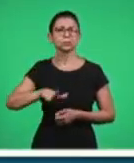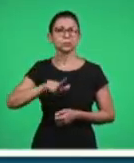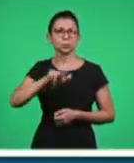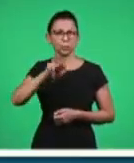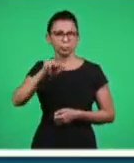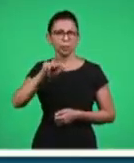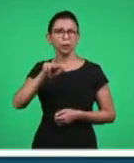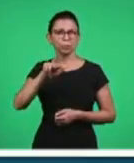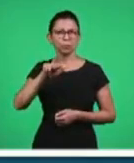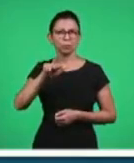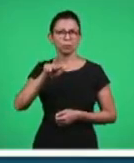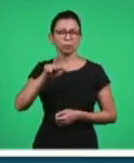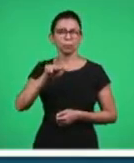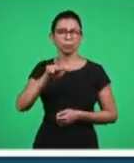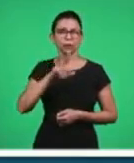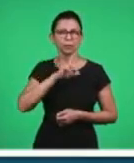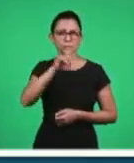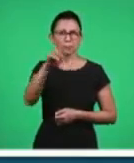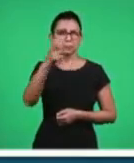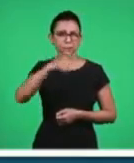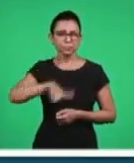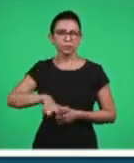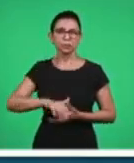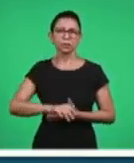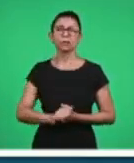again. He's going to repeat the answer.